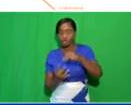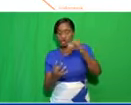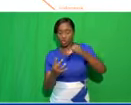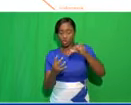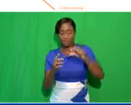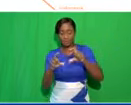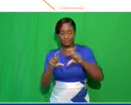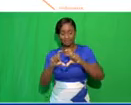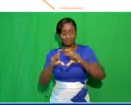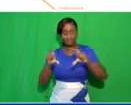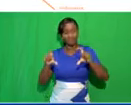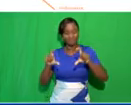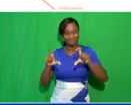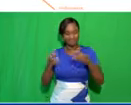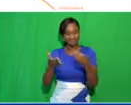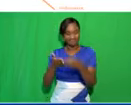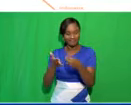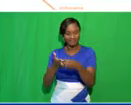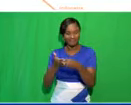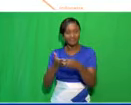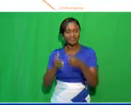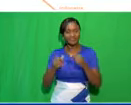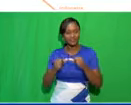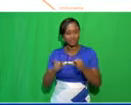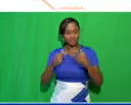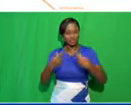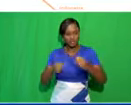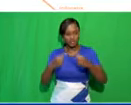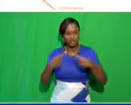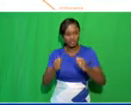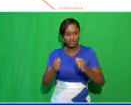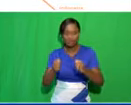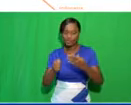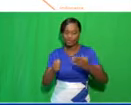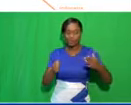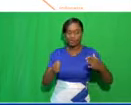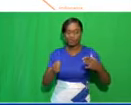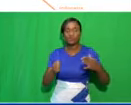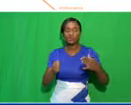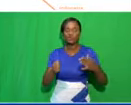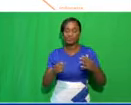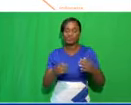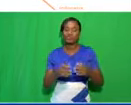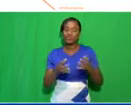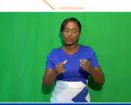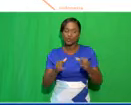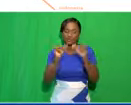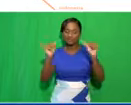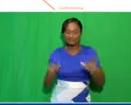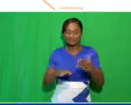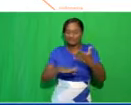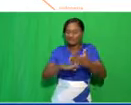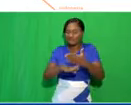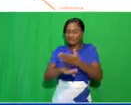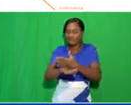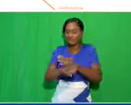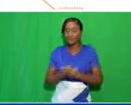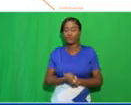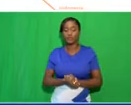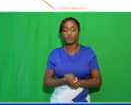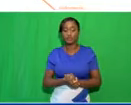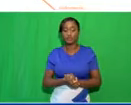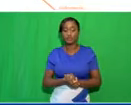vouchers. They continually try a way because they really want their system to improve. Uruguay as